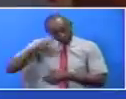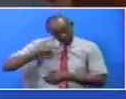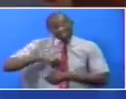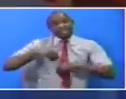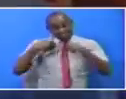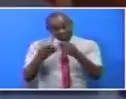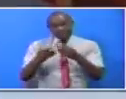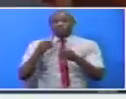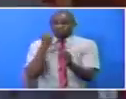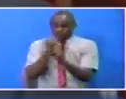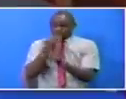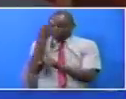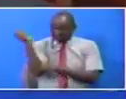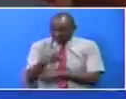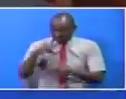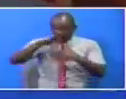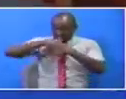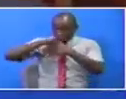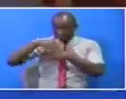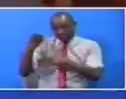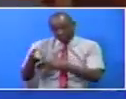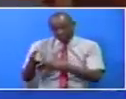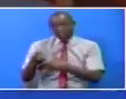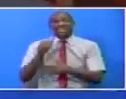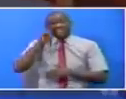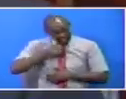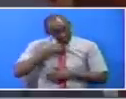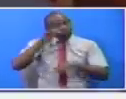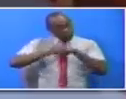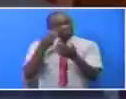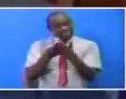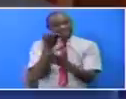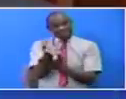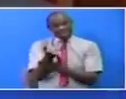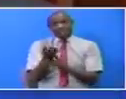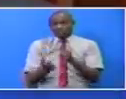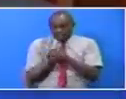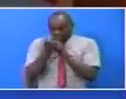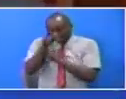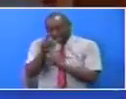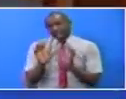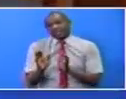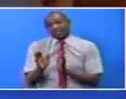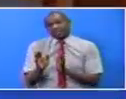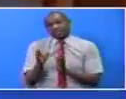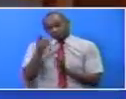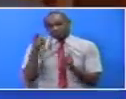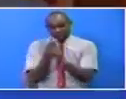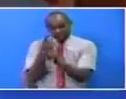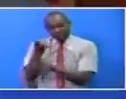some engagement for 3 months at some nice package to assist her meet some